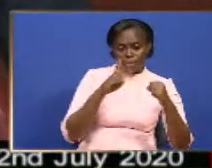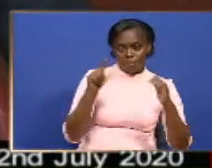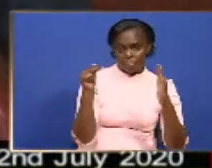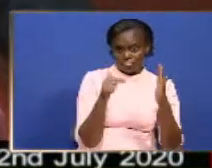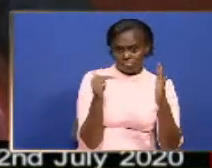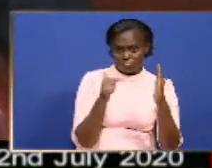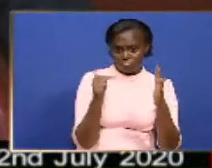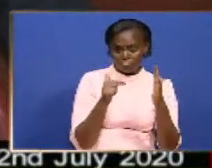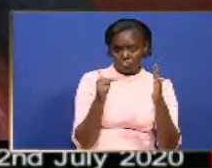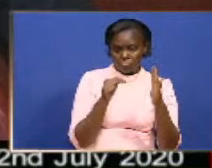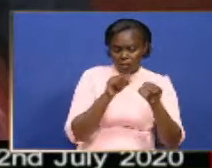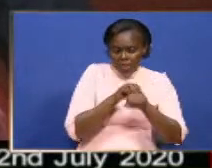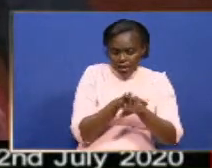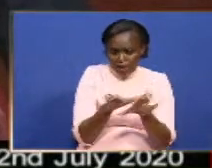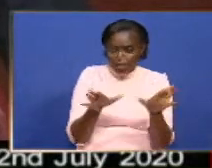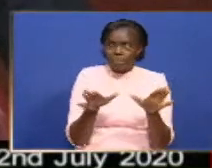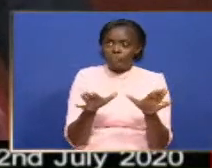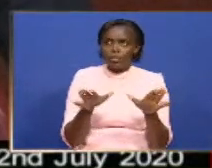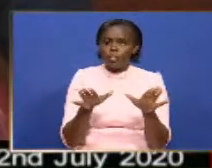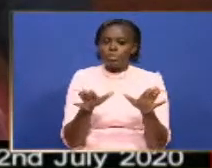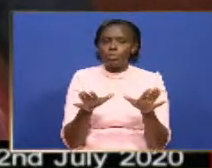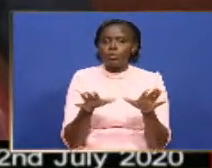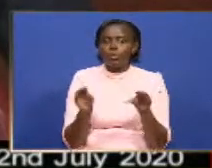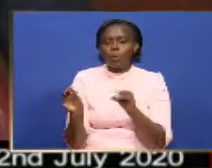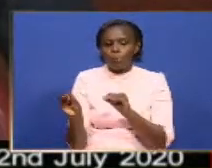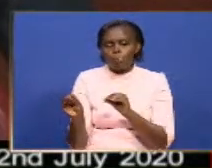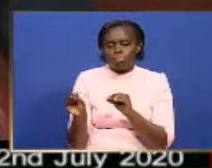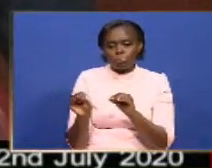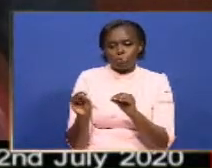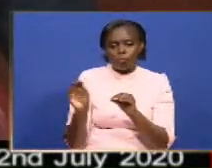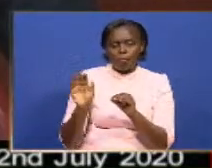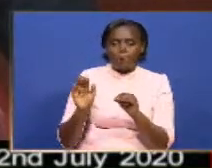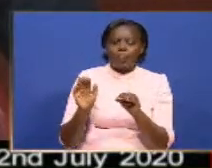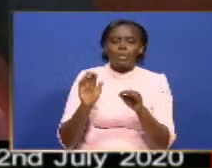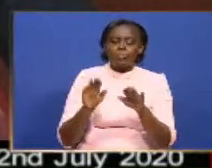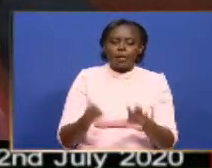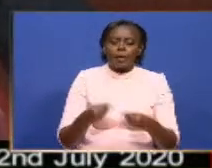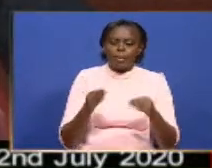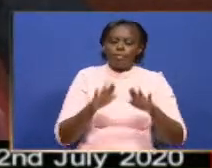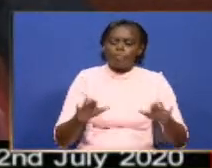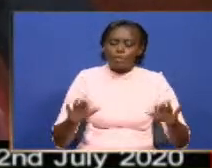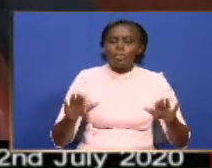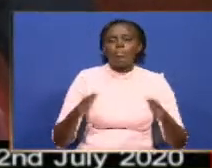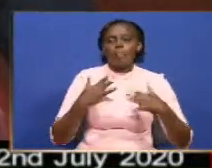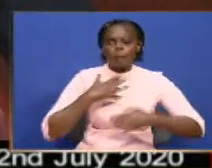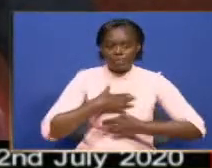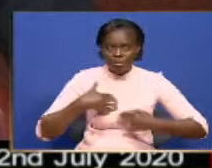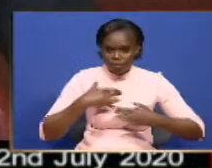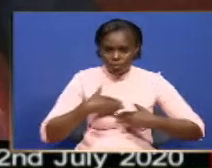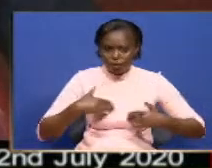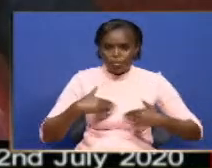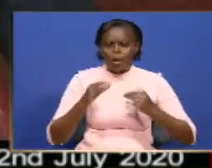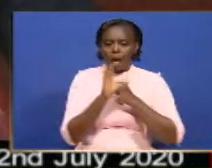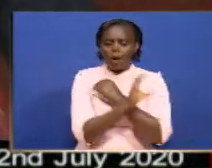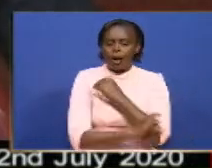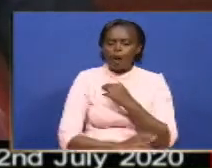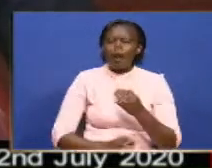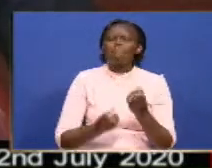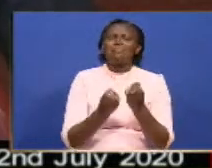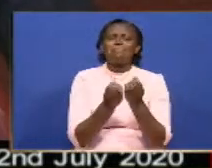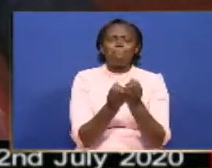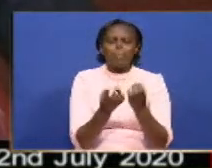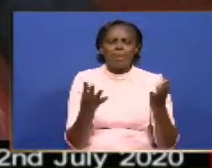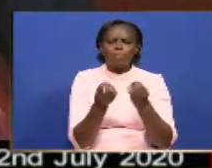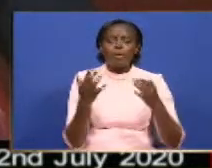talks about integration, repatriation, and resettlement of refugees. Honorable Speaker, in this country we have many